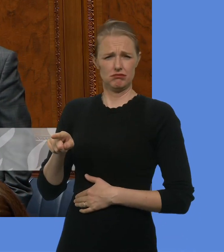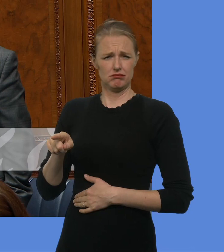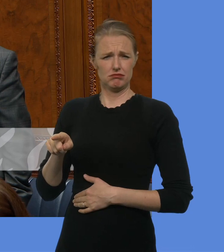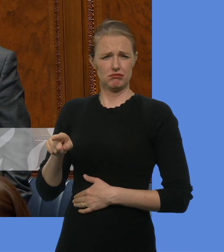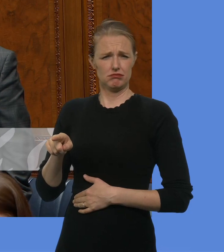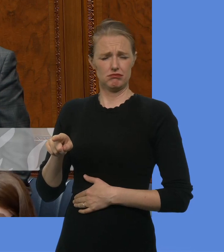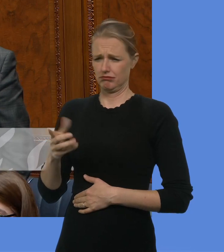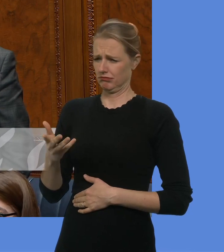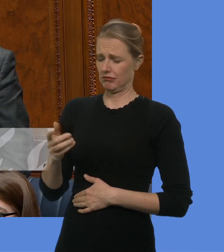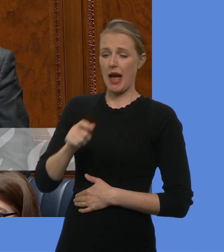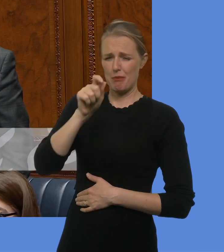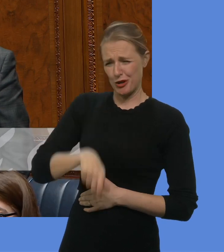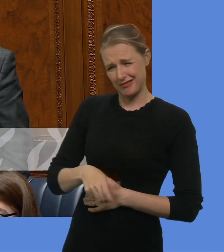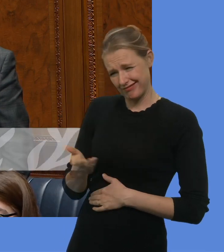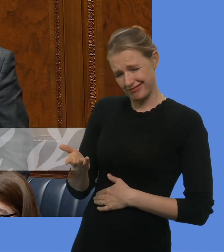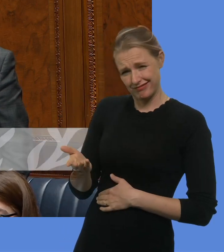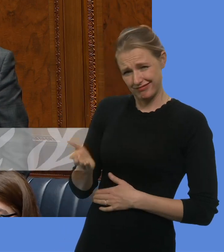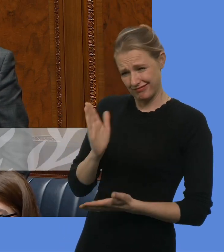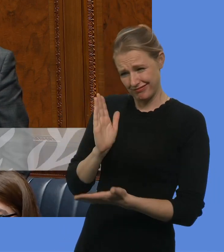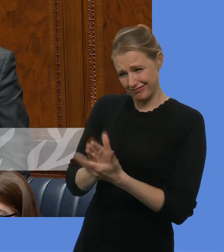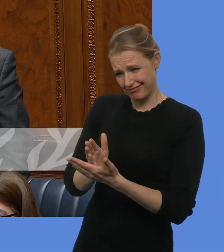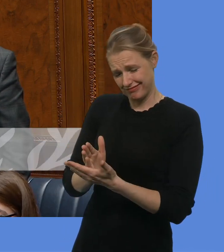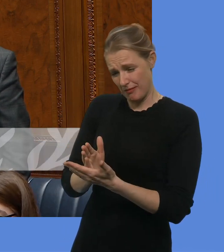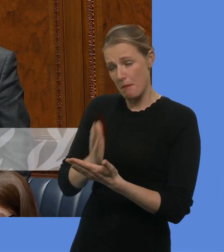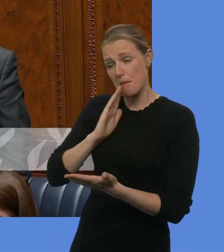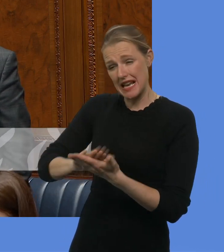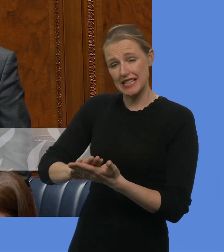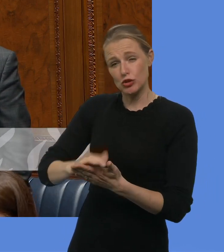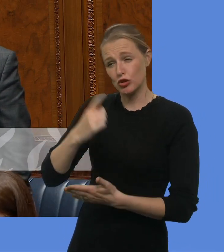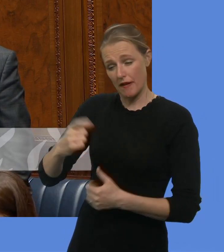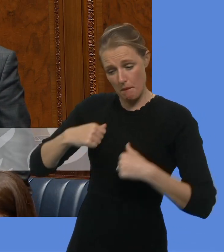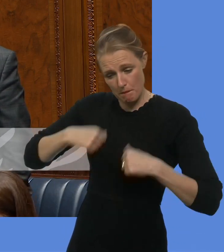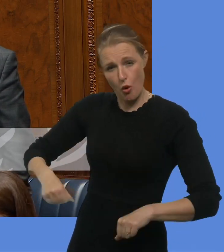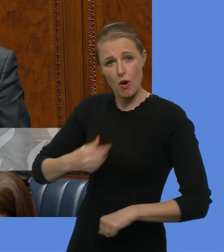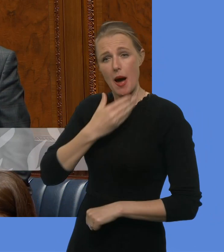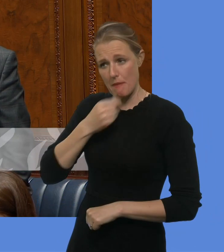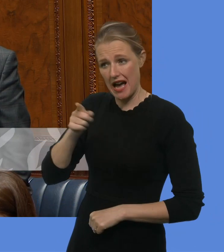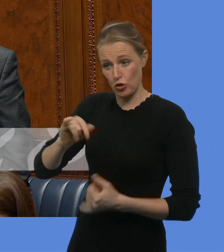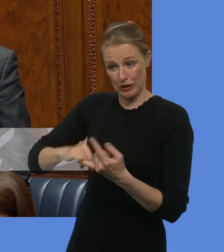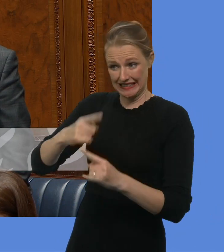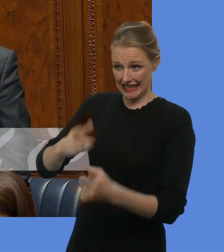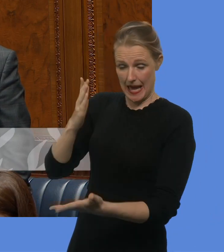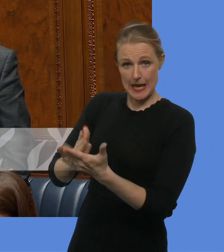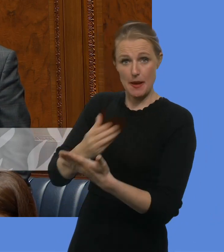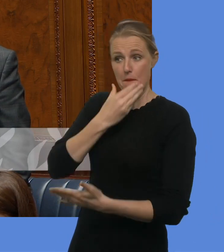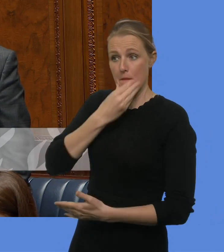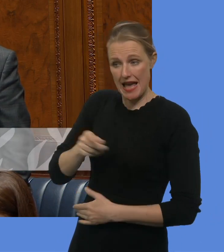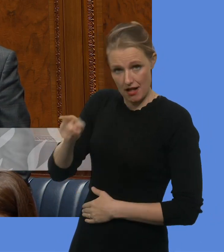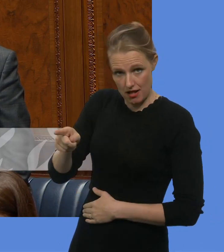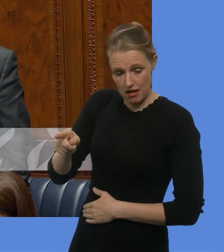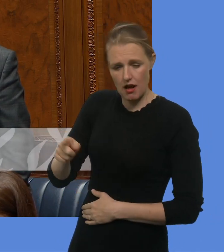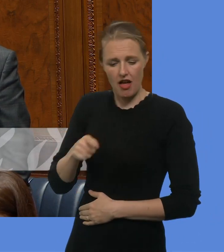person calls them out by properly naming their biological sex, would that